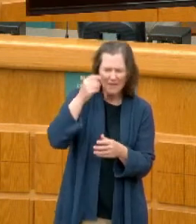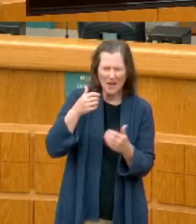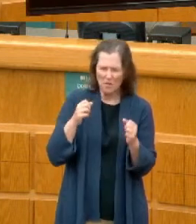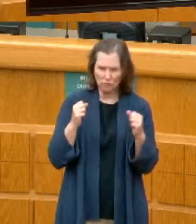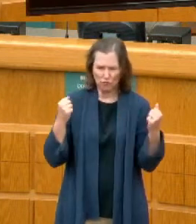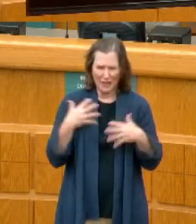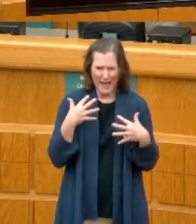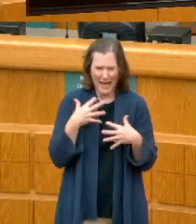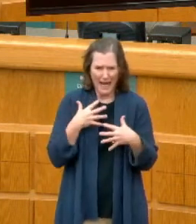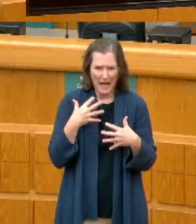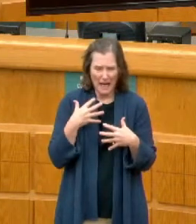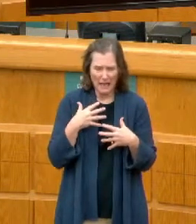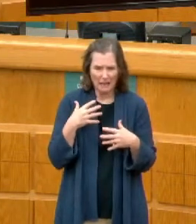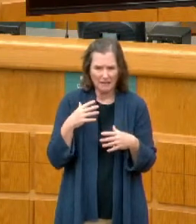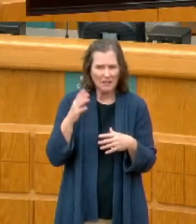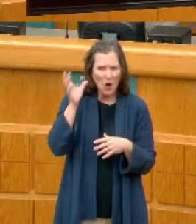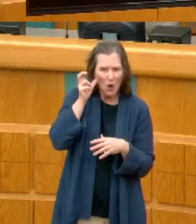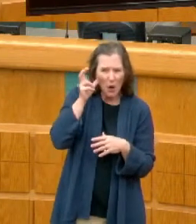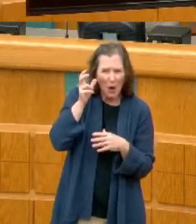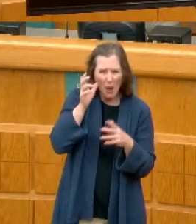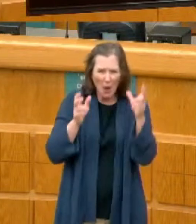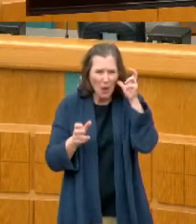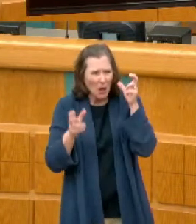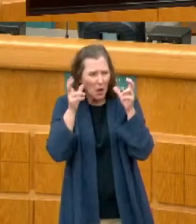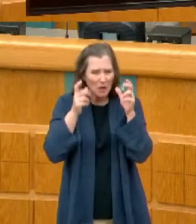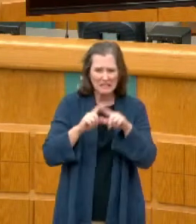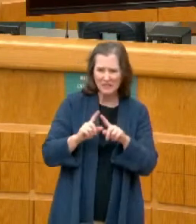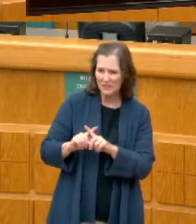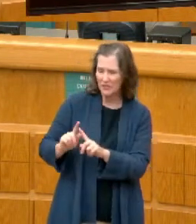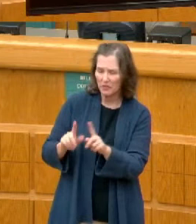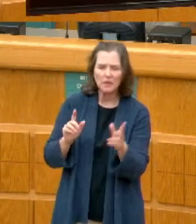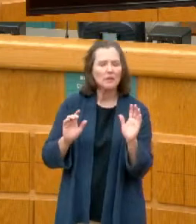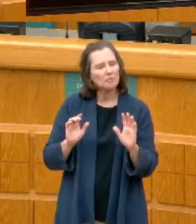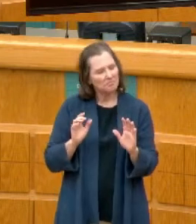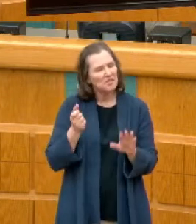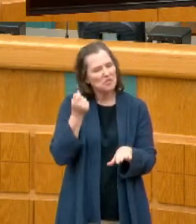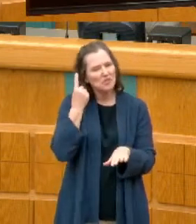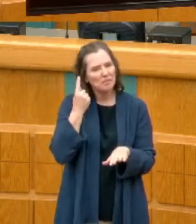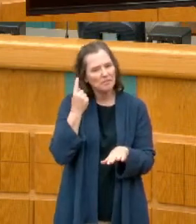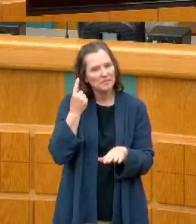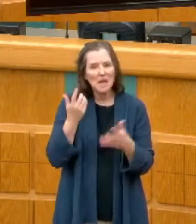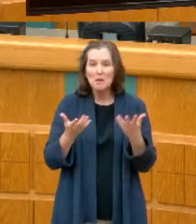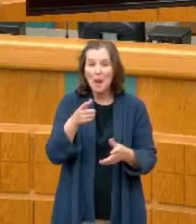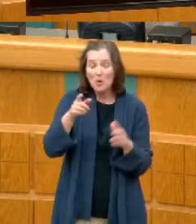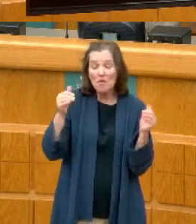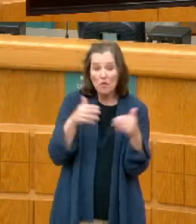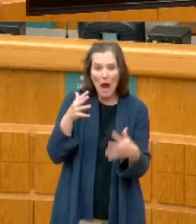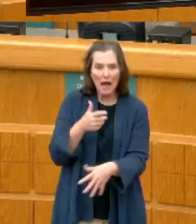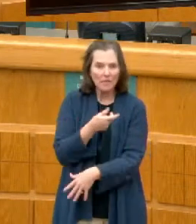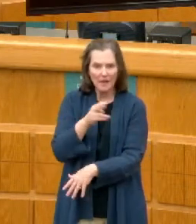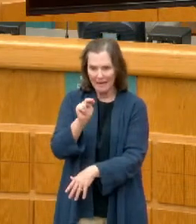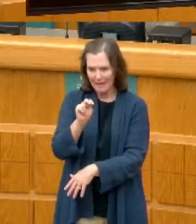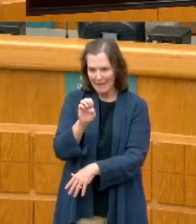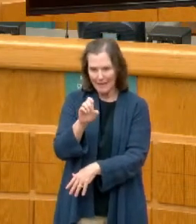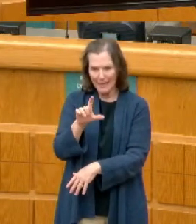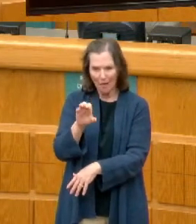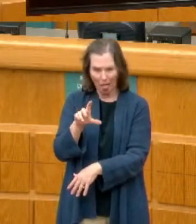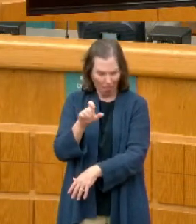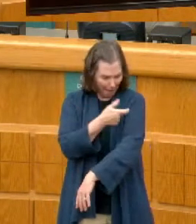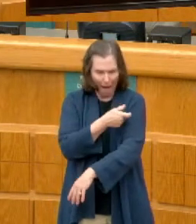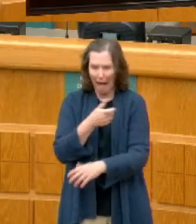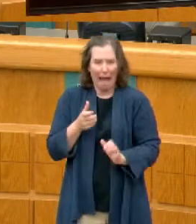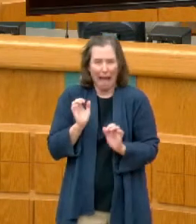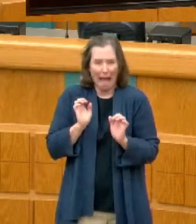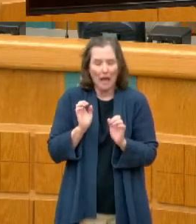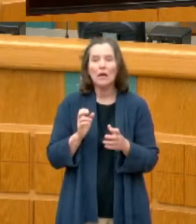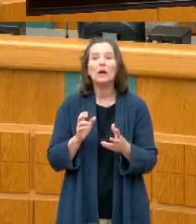I understand. And we want to get you the right information. We don't want to push you into doing anything you don't want to do. We don't want